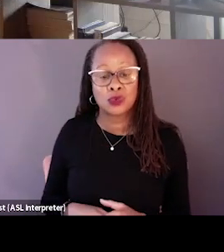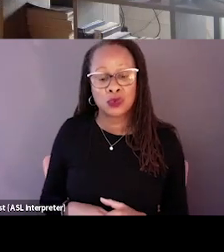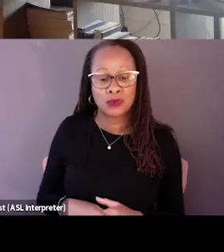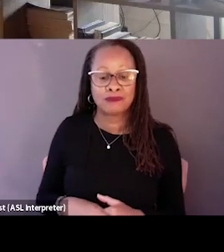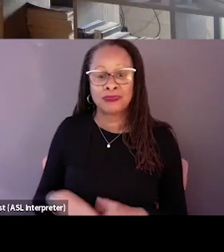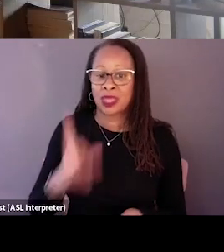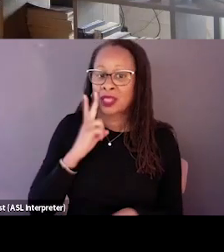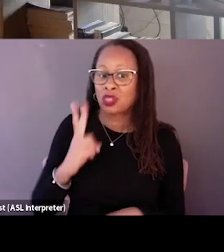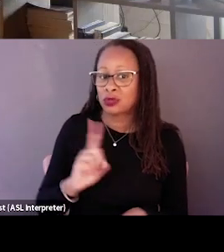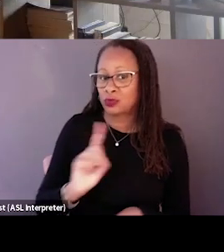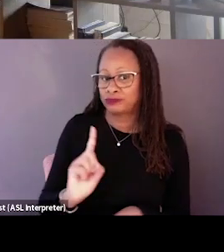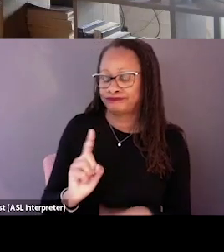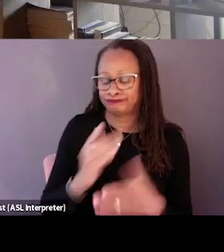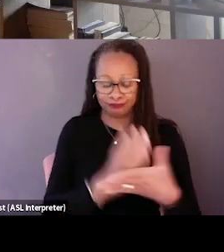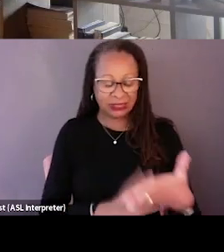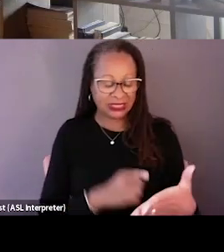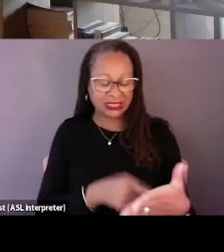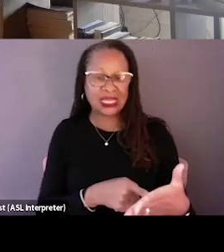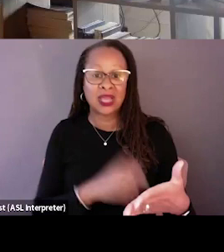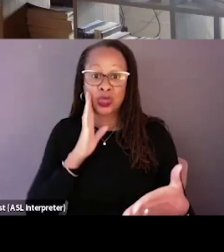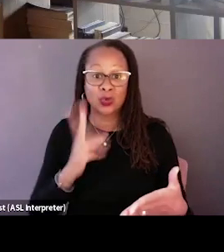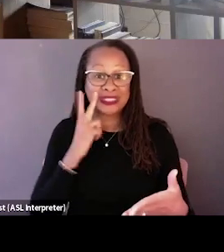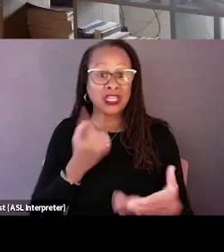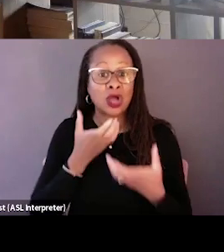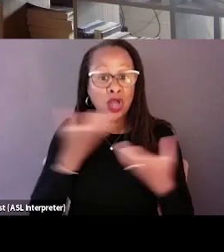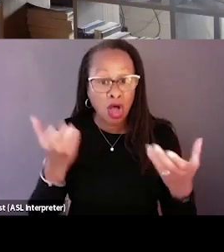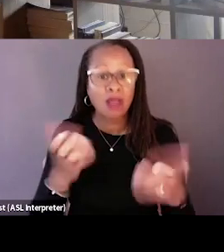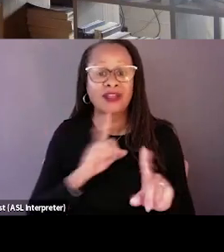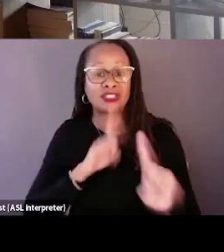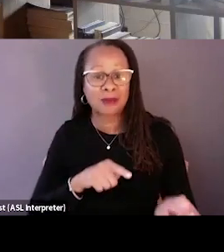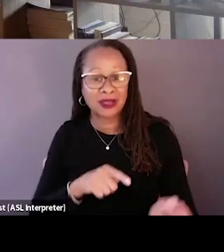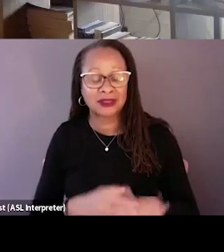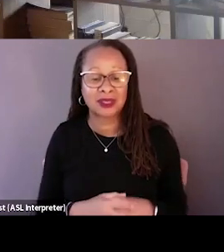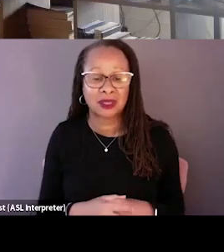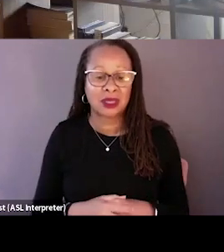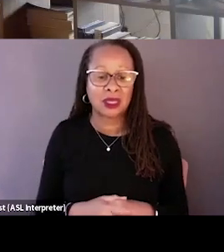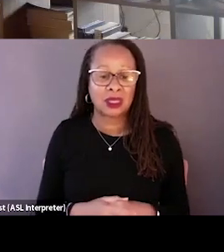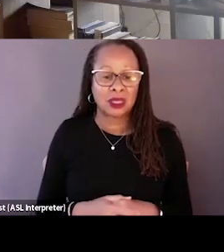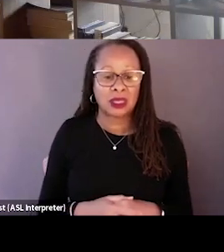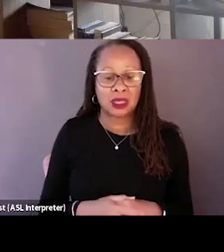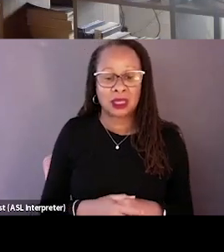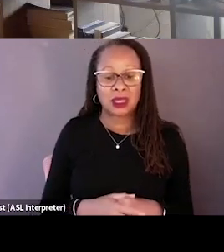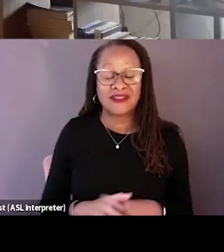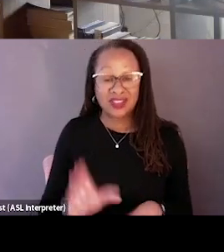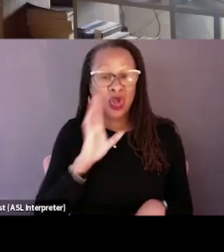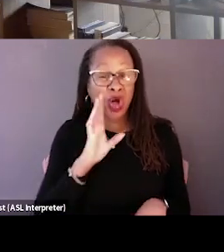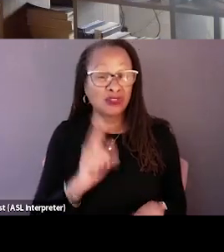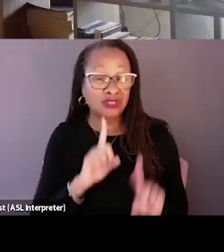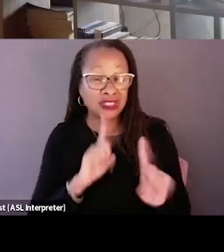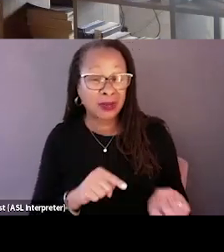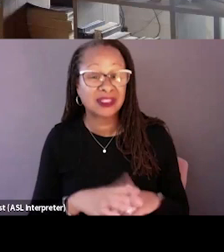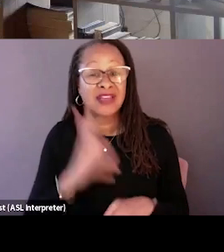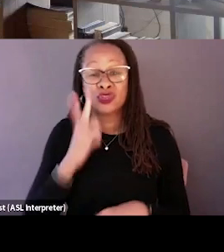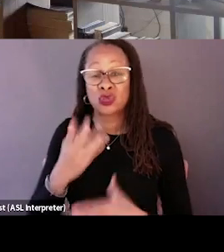at the piece, there'll be call and response from the Right. characters. If you look at the